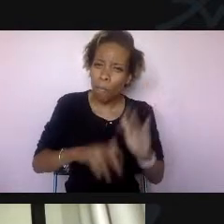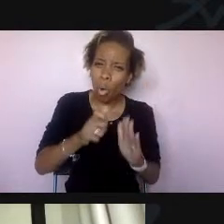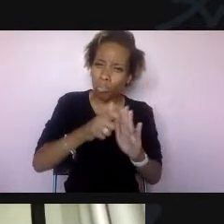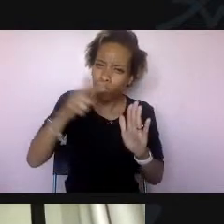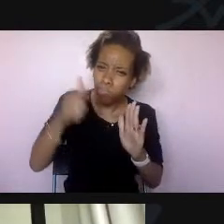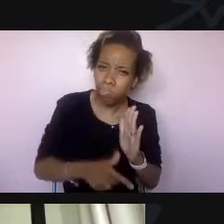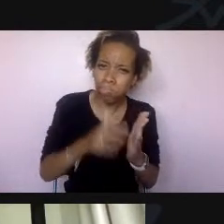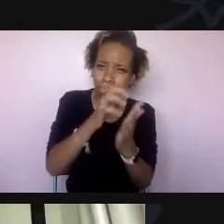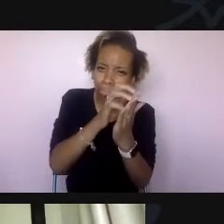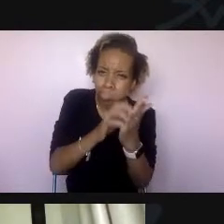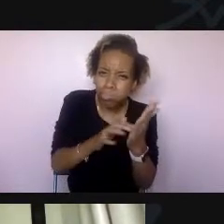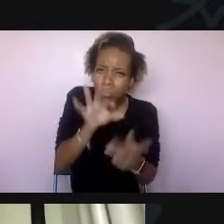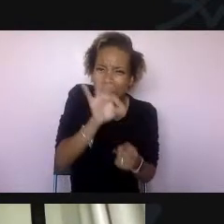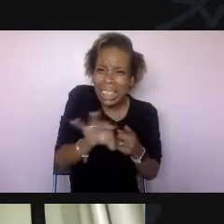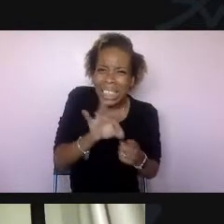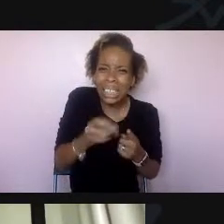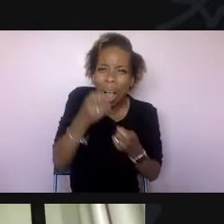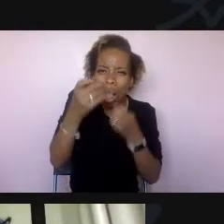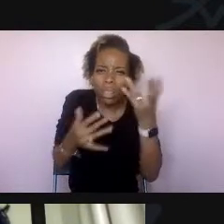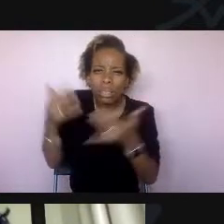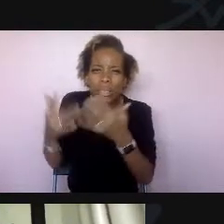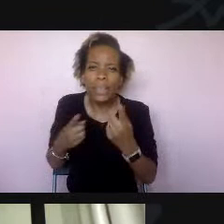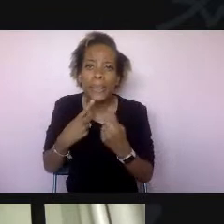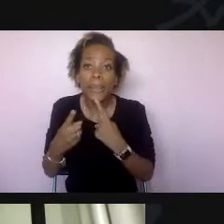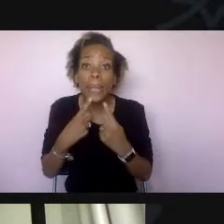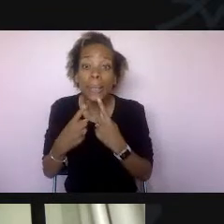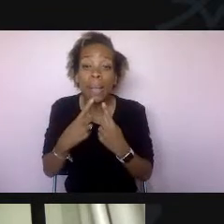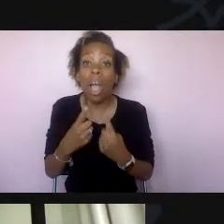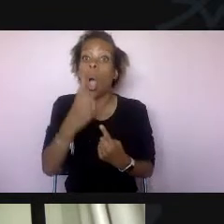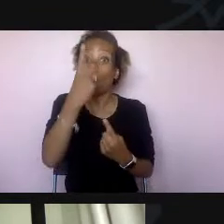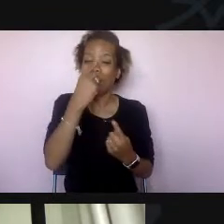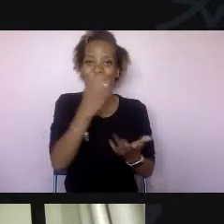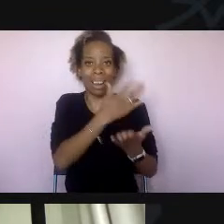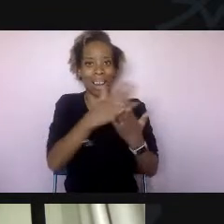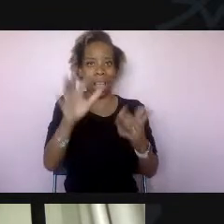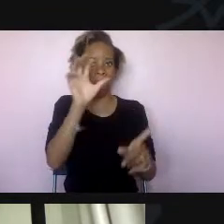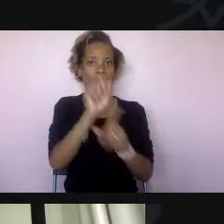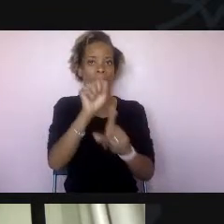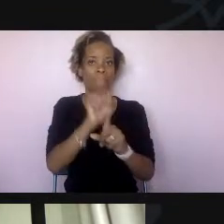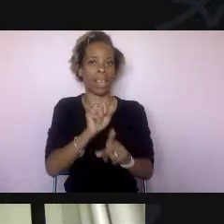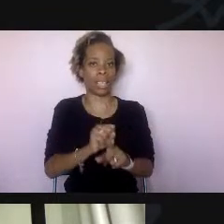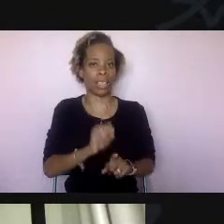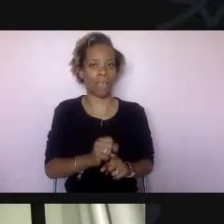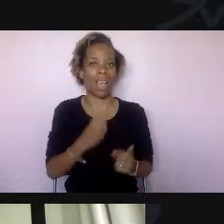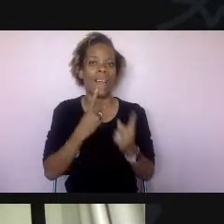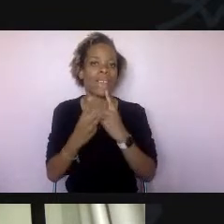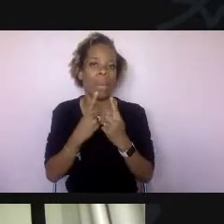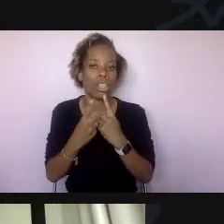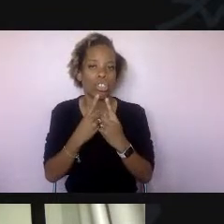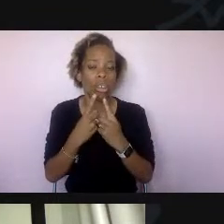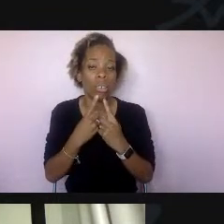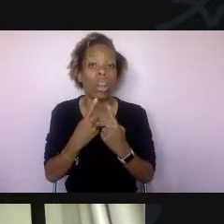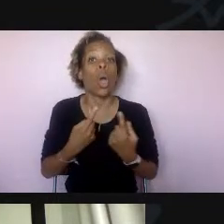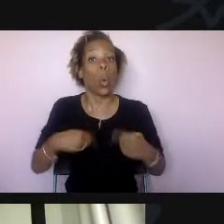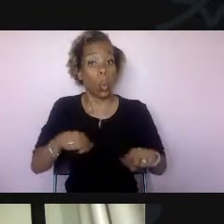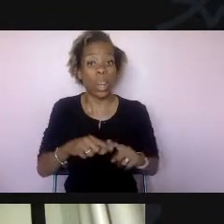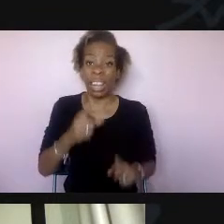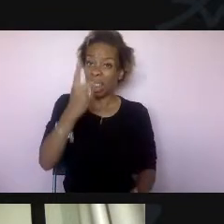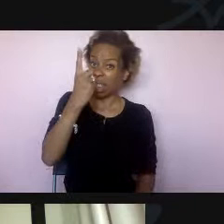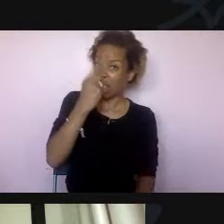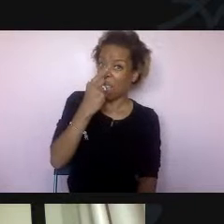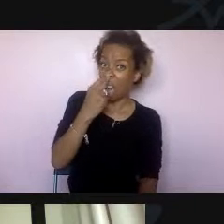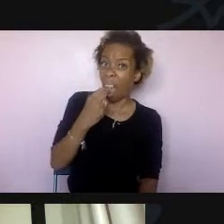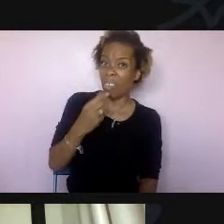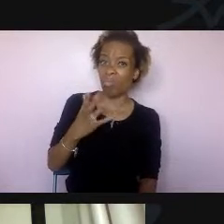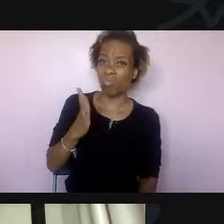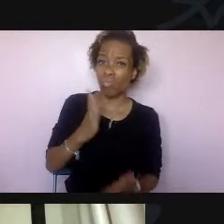on, and it speaks to Seth's point around intersectionality as well. There's an opportunity for us to be, I think, quite